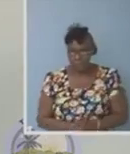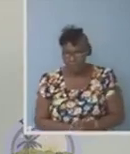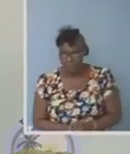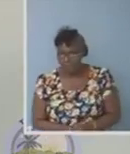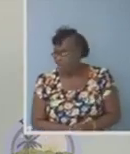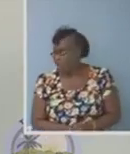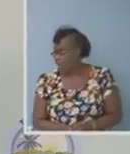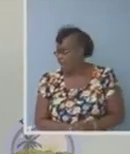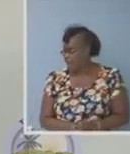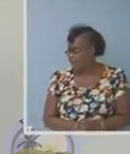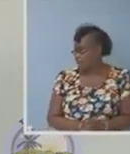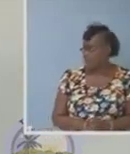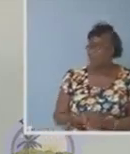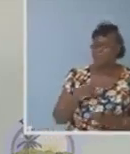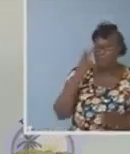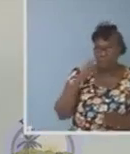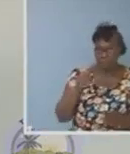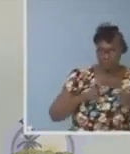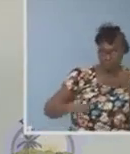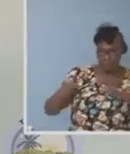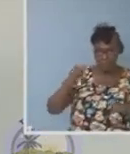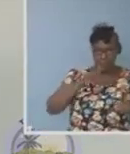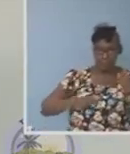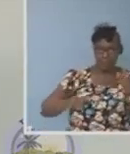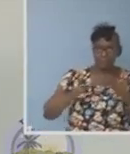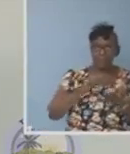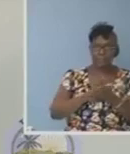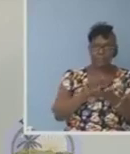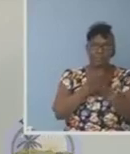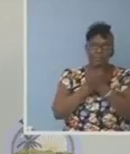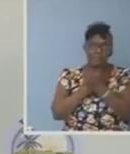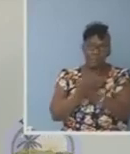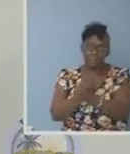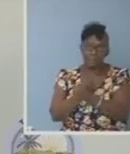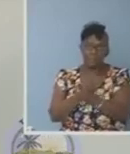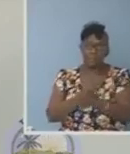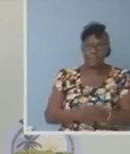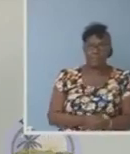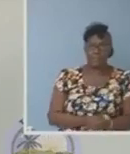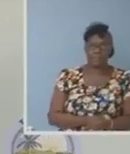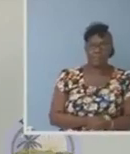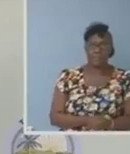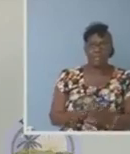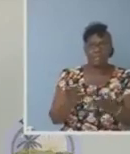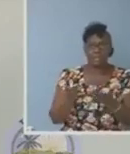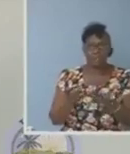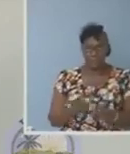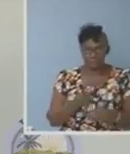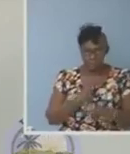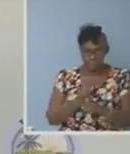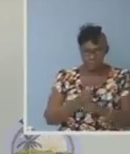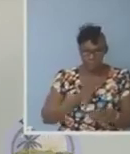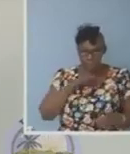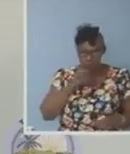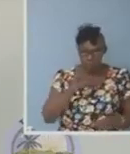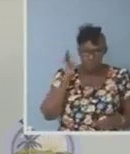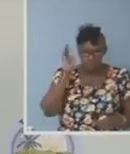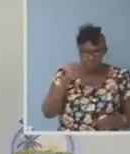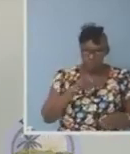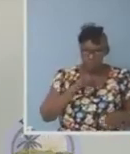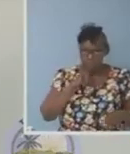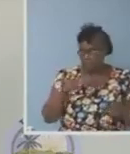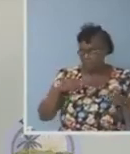for activities that are safe, secure, and they want the assurance that they will not have any